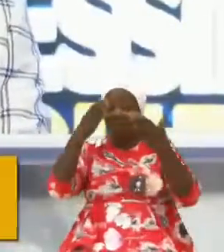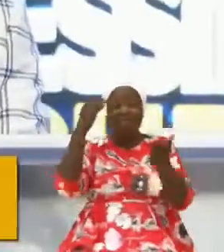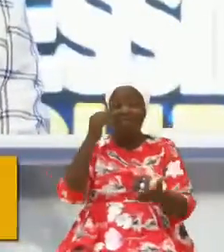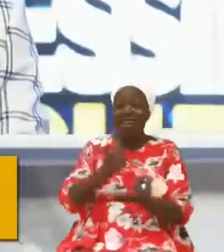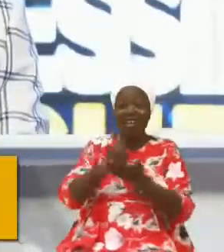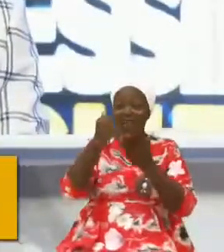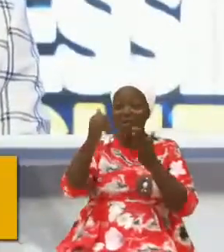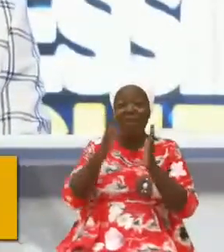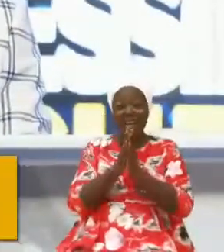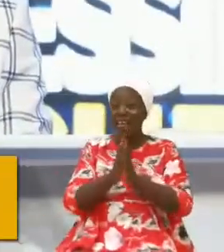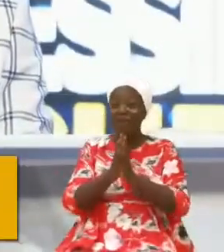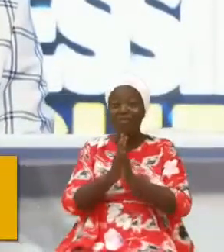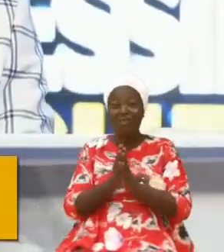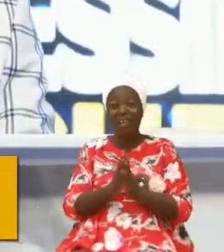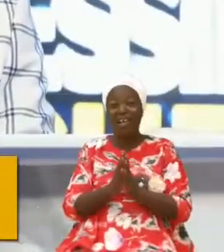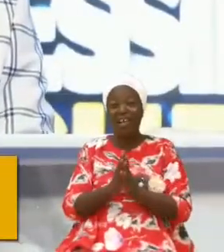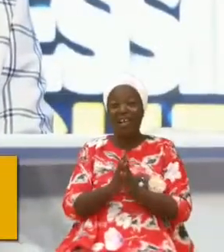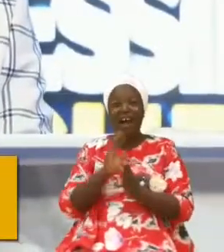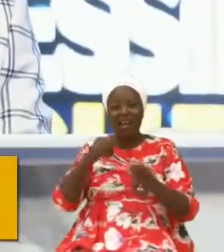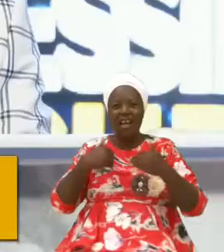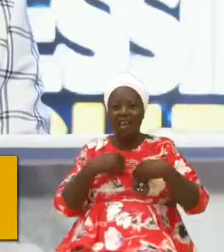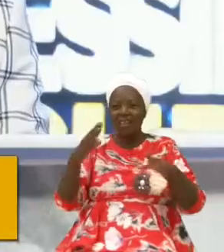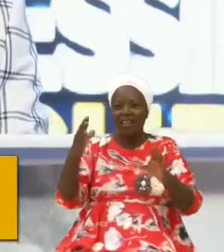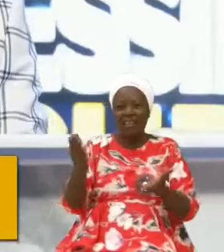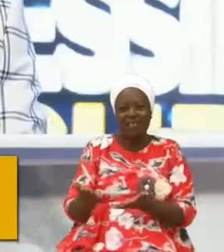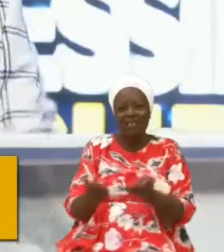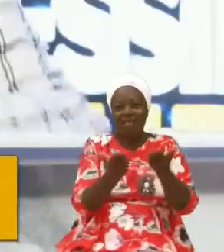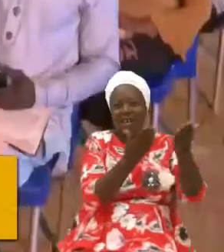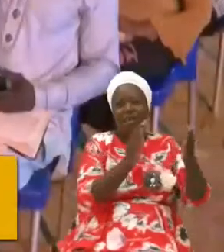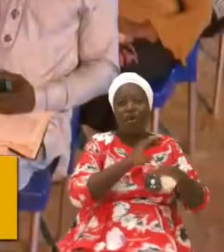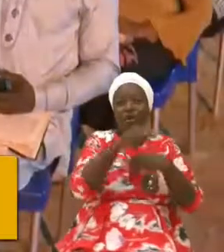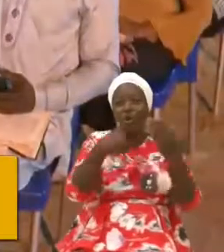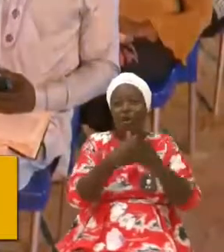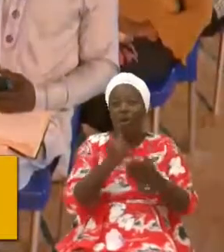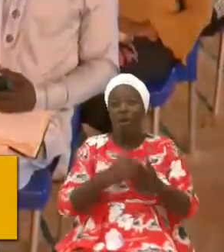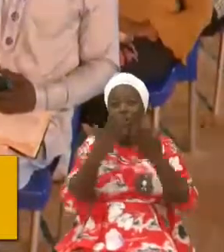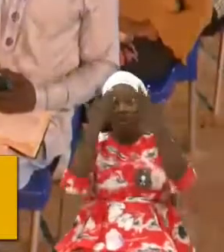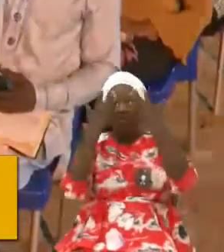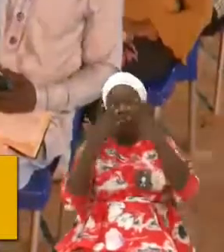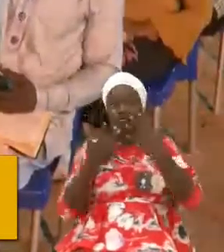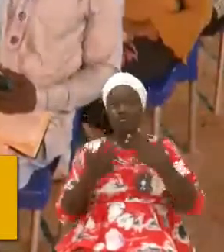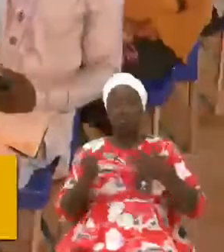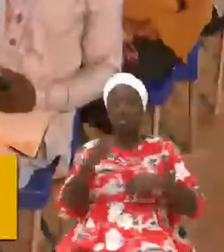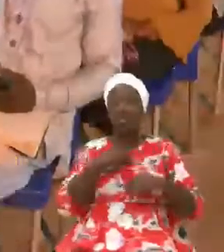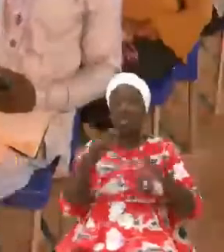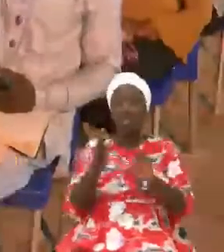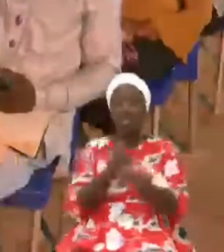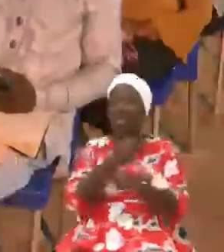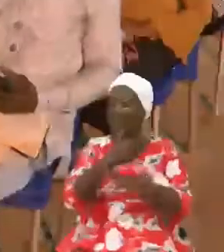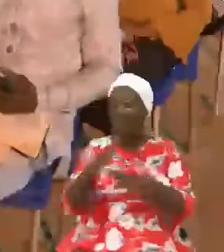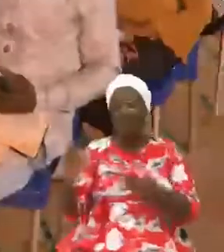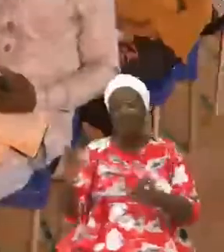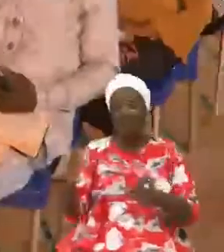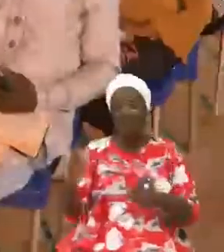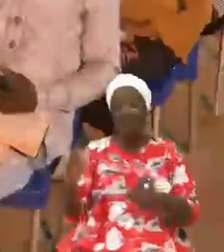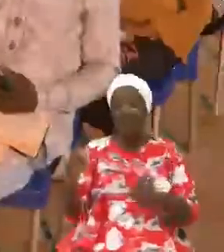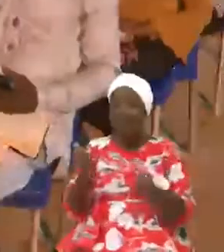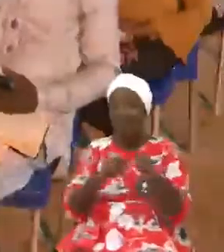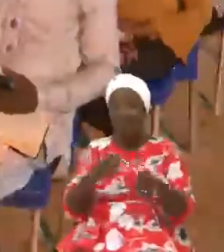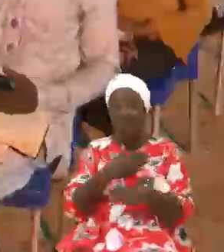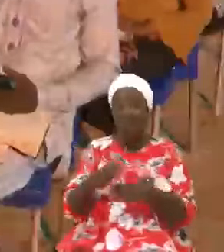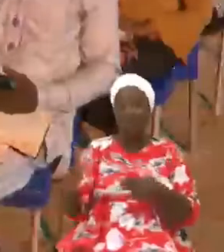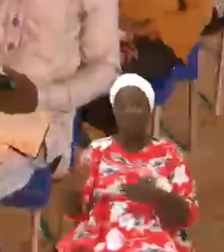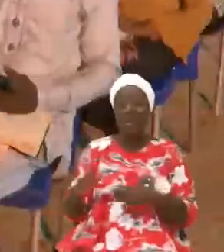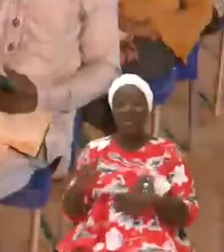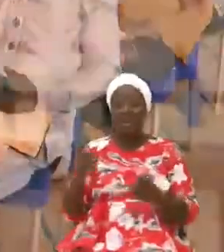Christ. Is that all the amen you have? And he has carried our sorrows, all our sorrows,